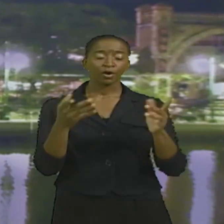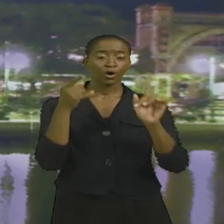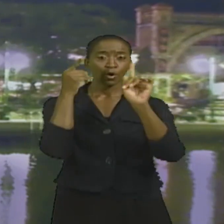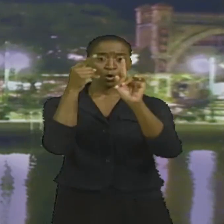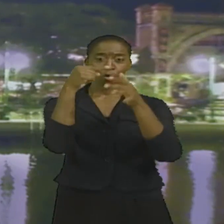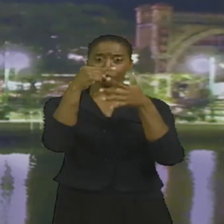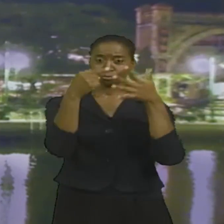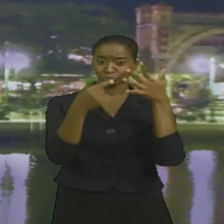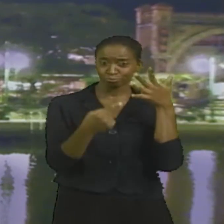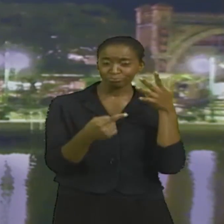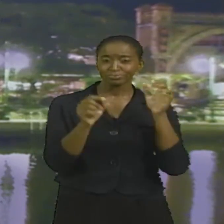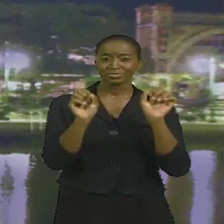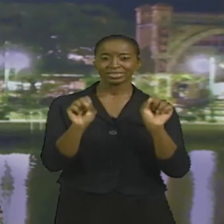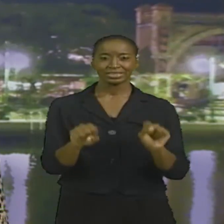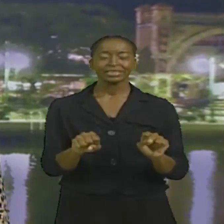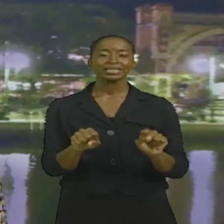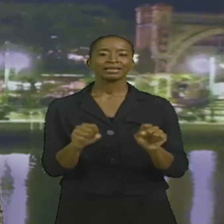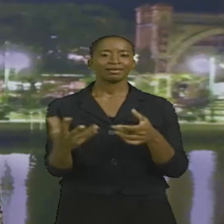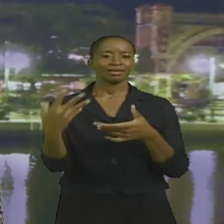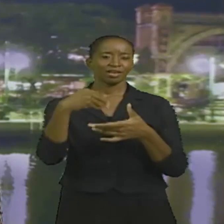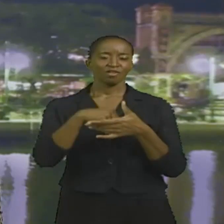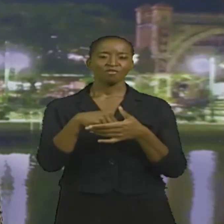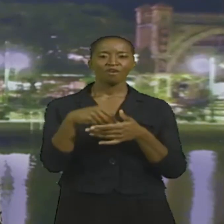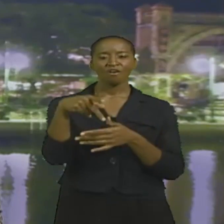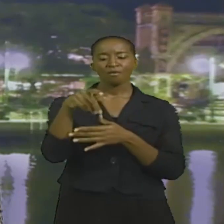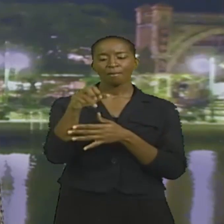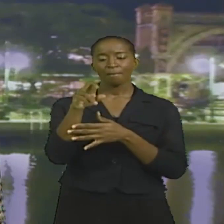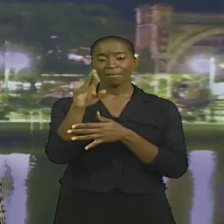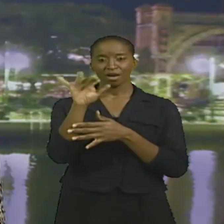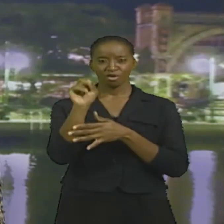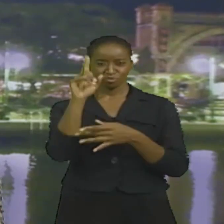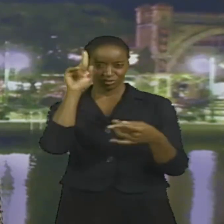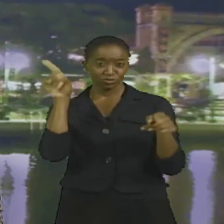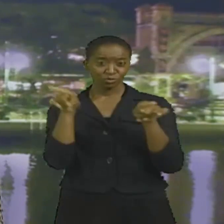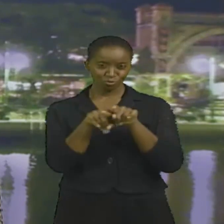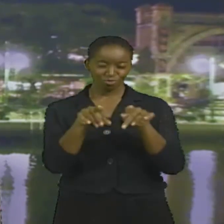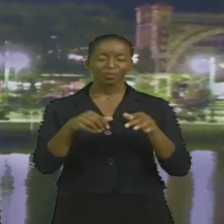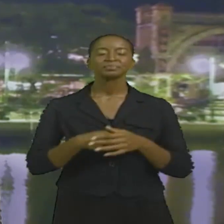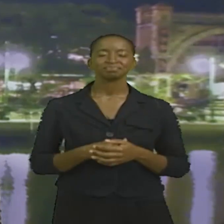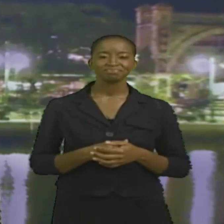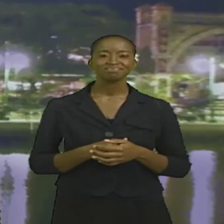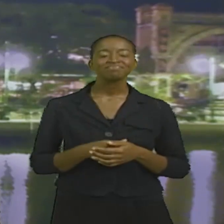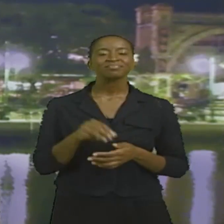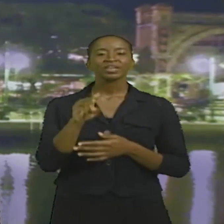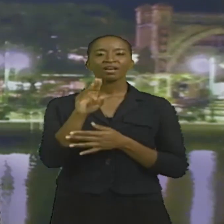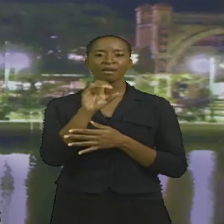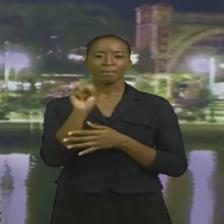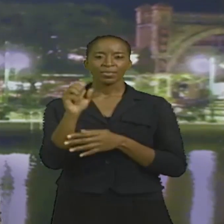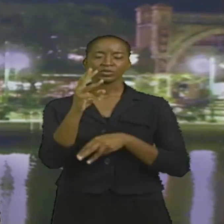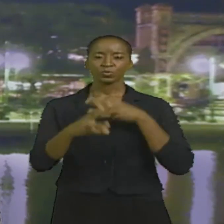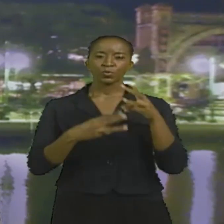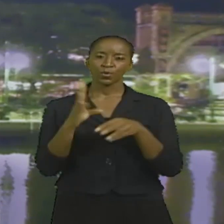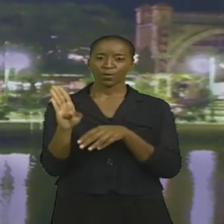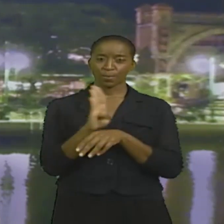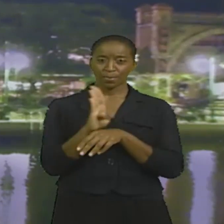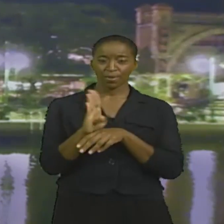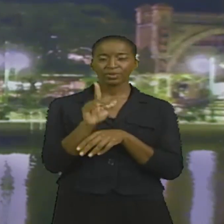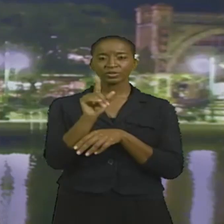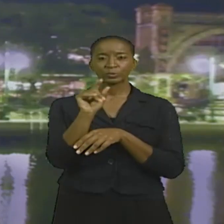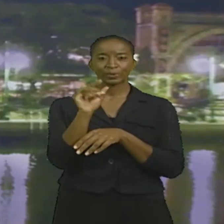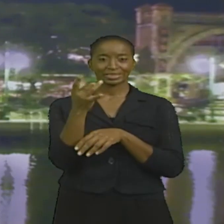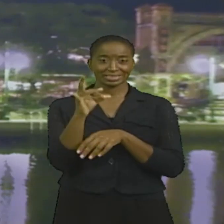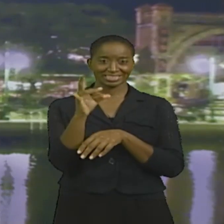effective use of the Paris Agreement. Well, Miss World Barbados 2018 Ashley Lashley